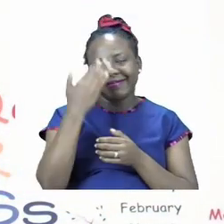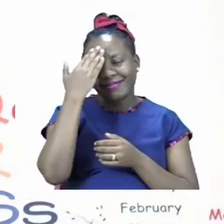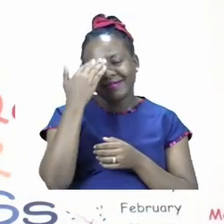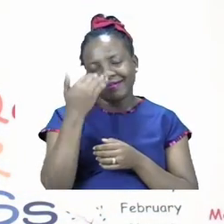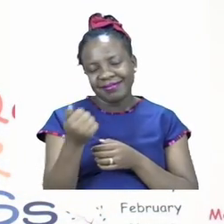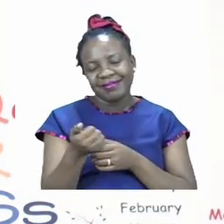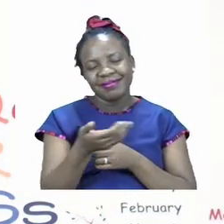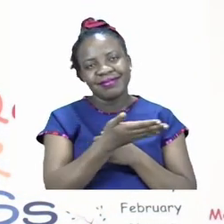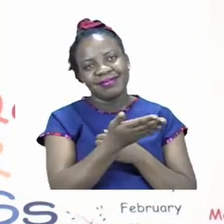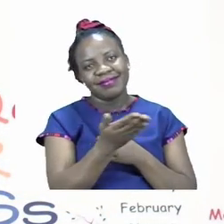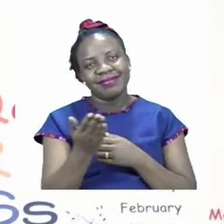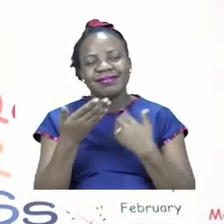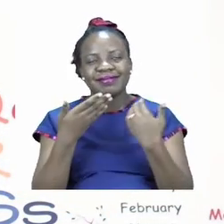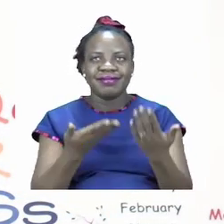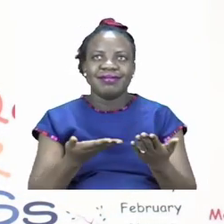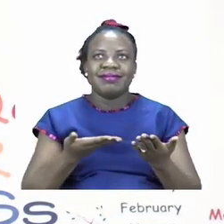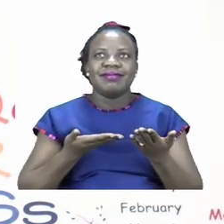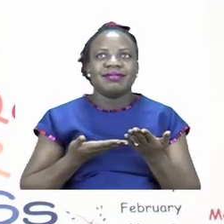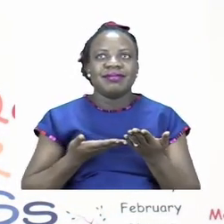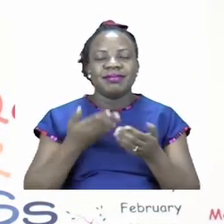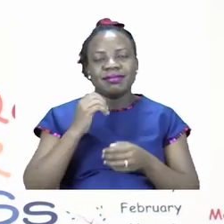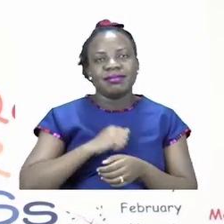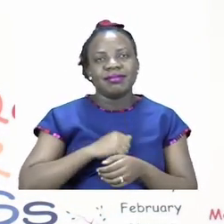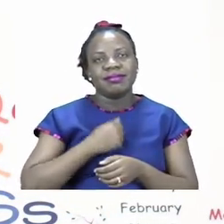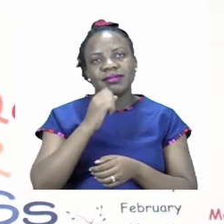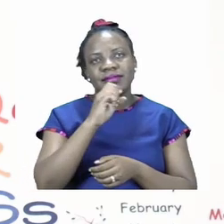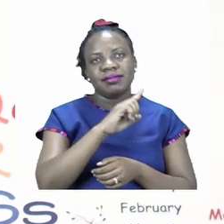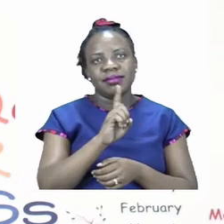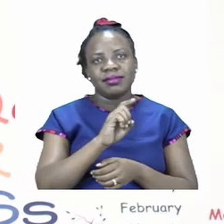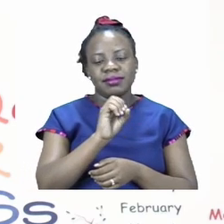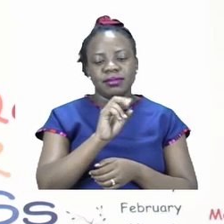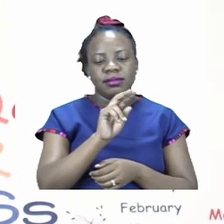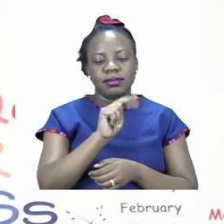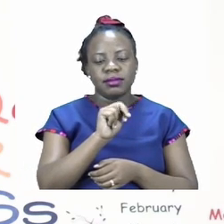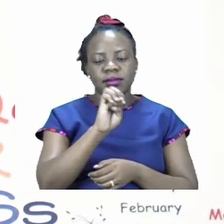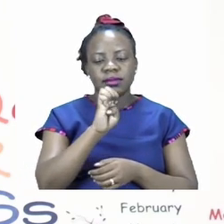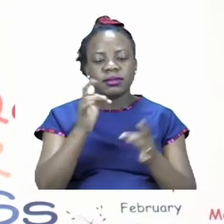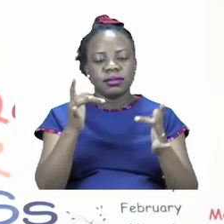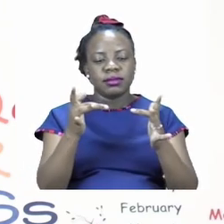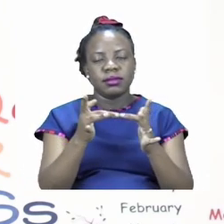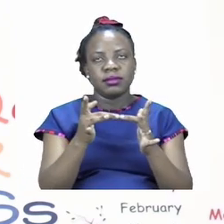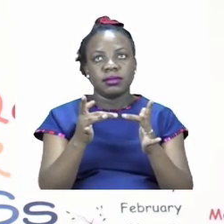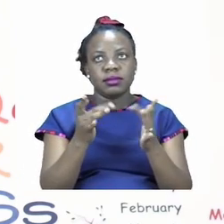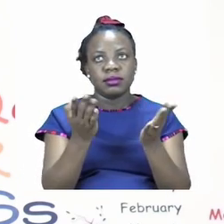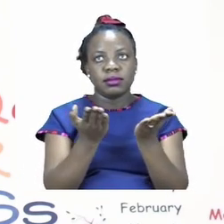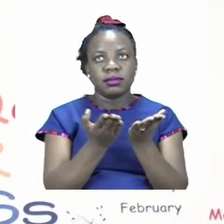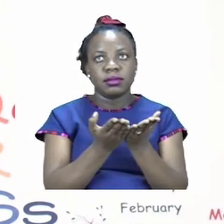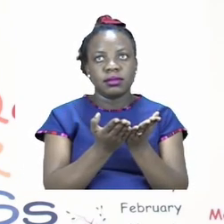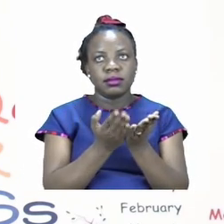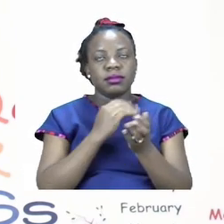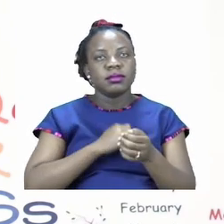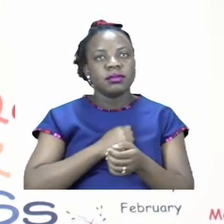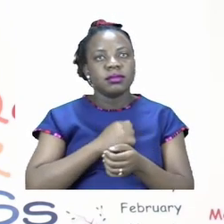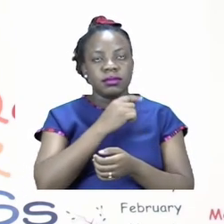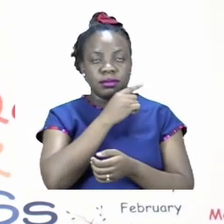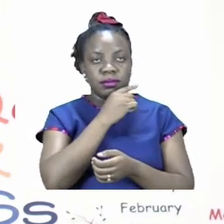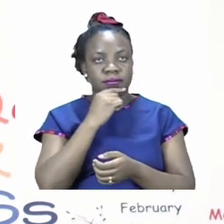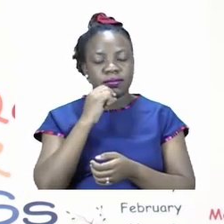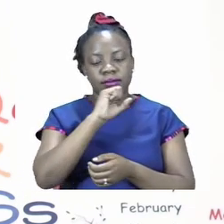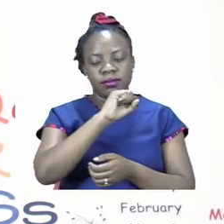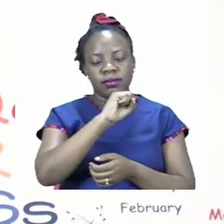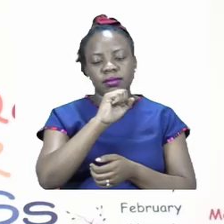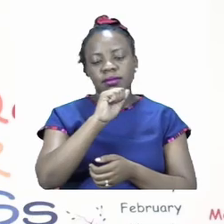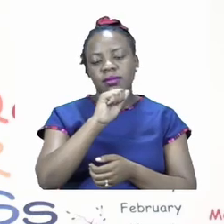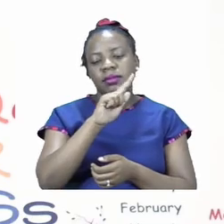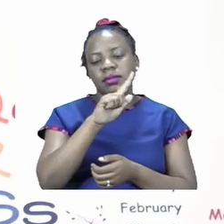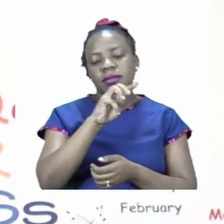Hello everyone and welcome to My Zone Online School. My name is Teacher Mutsa and thank you so